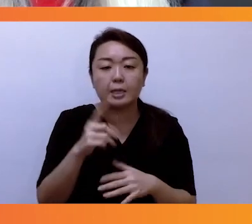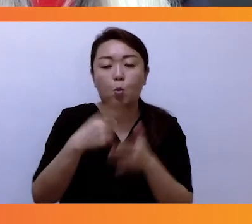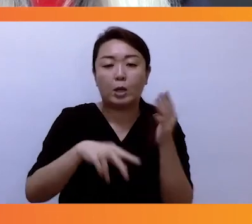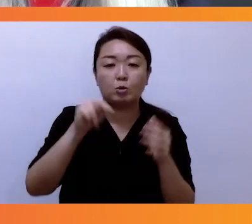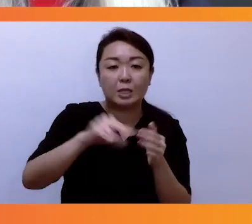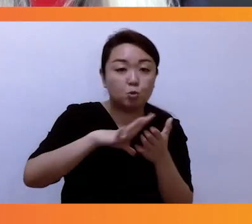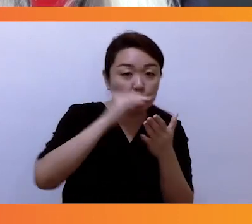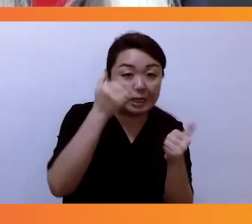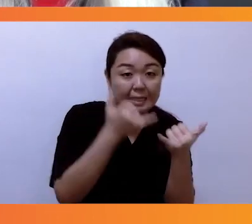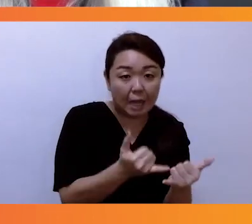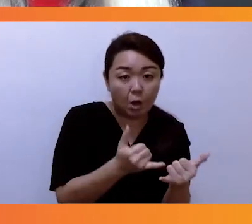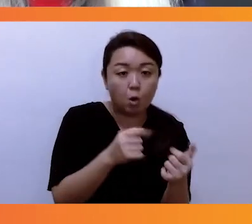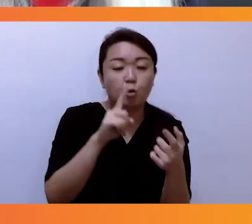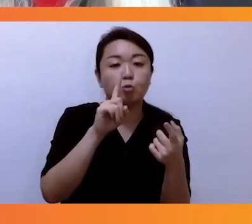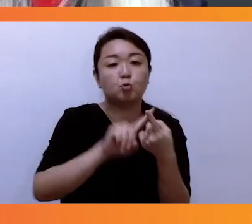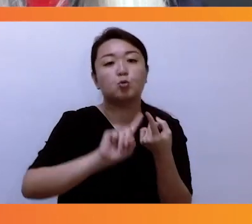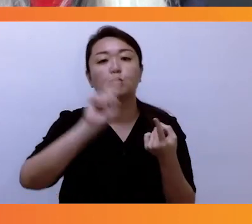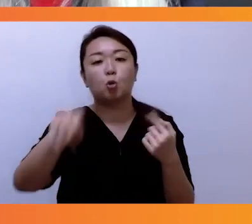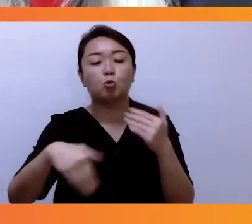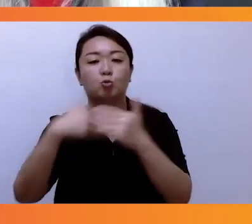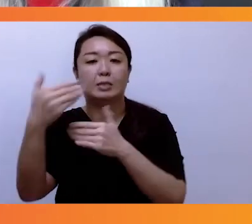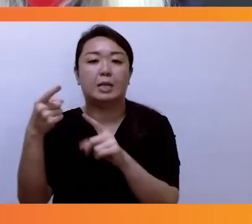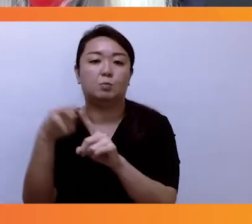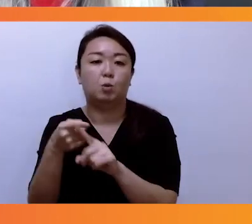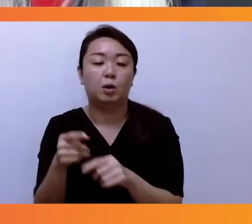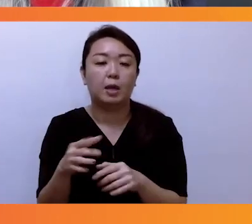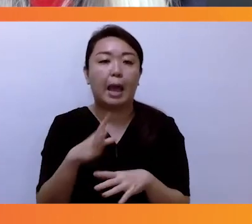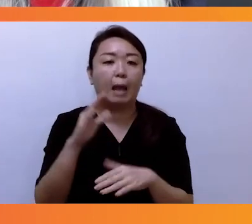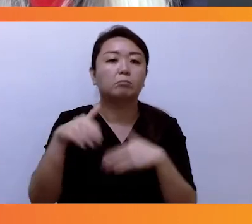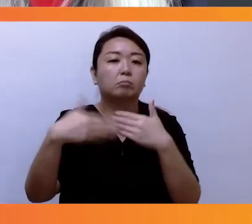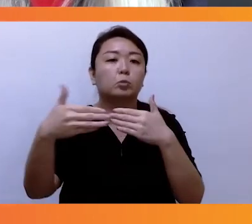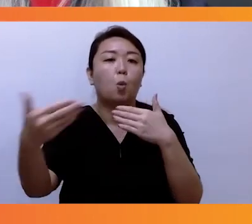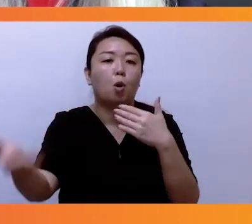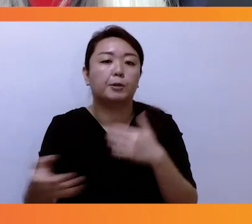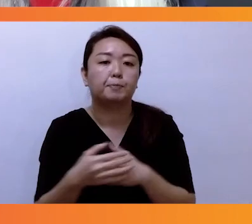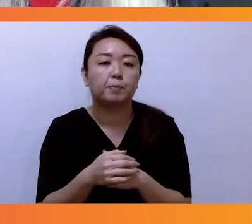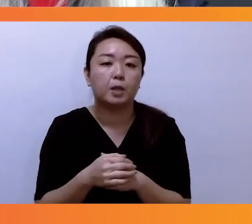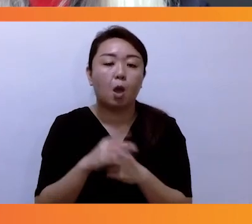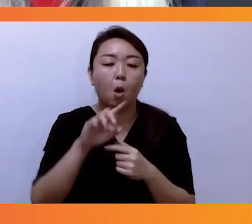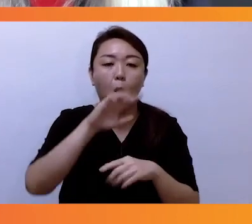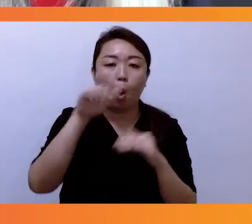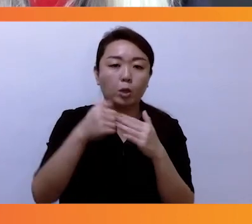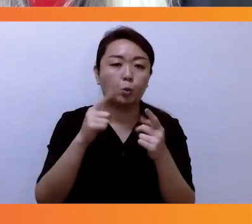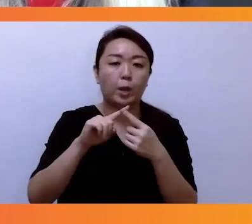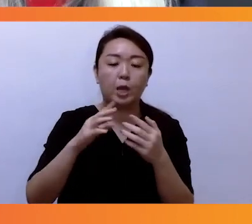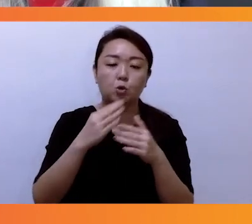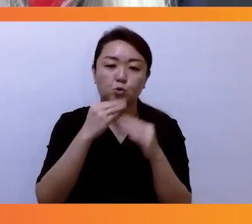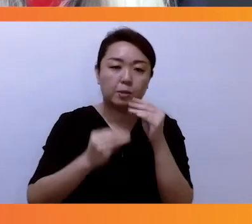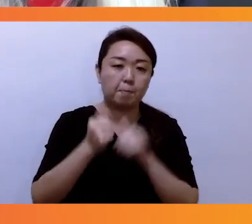to learn at this point in order to go to the next point? And so on, all the